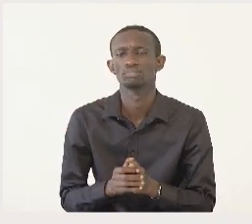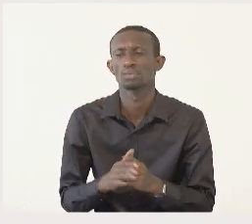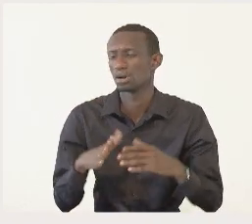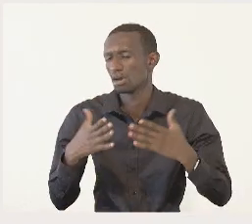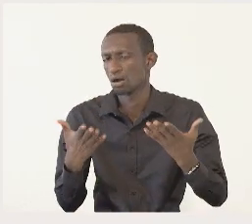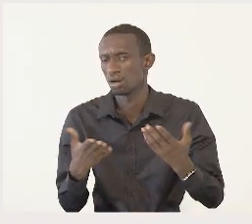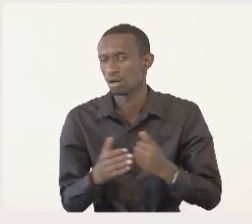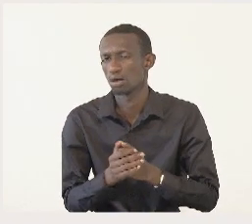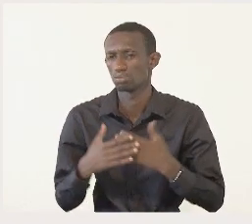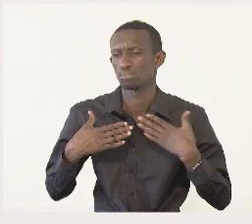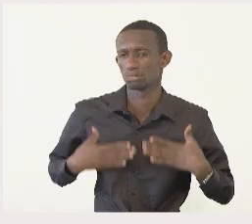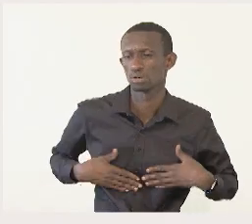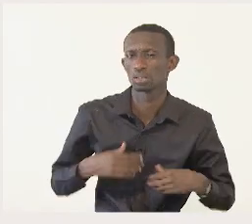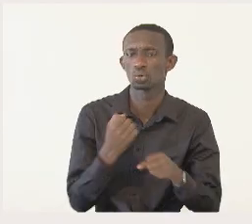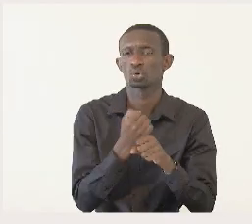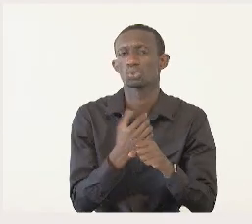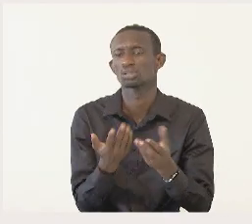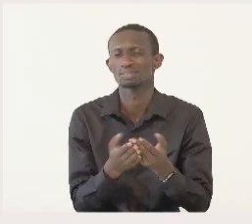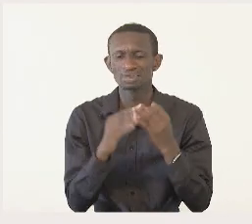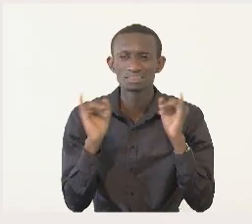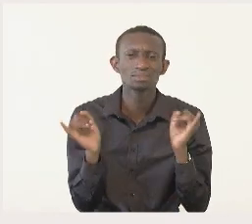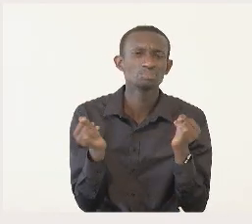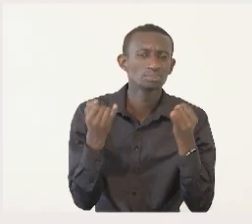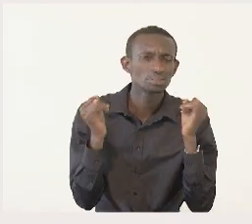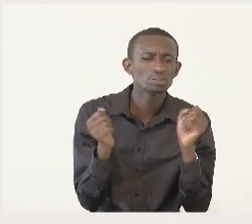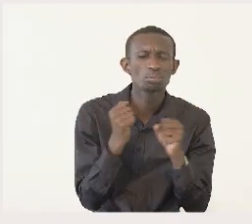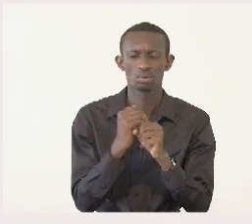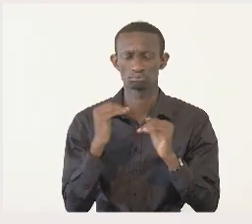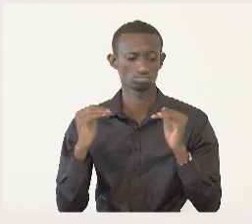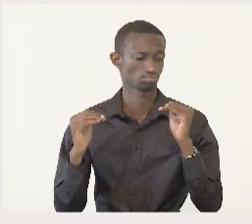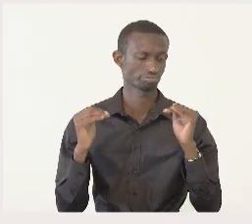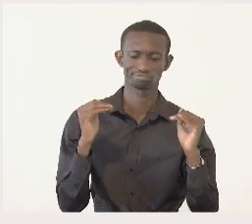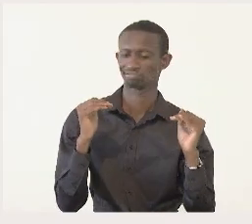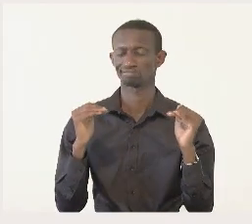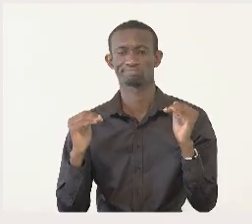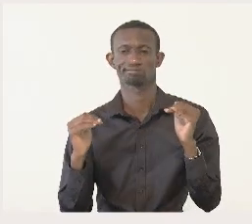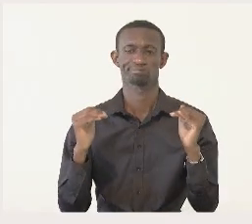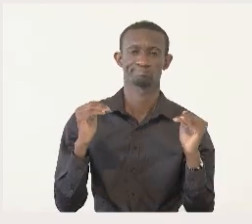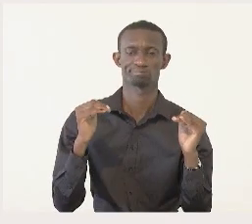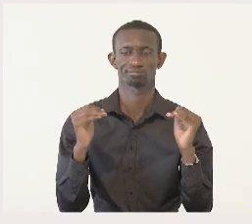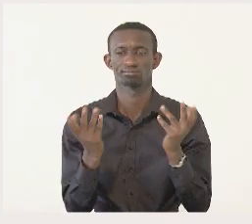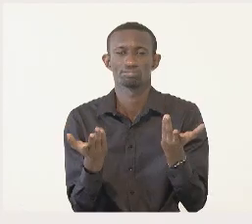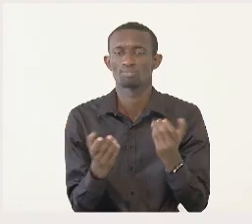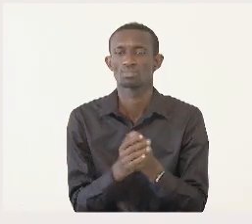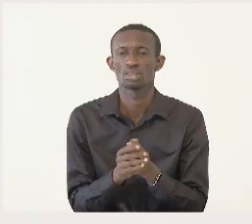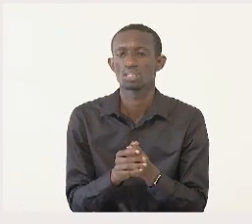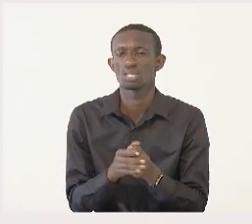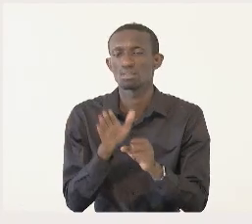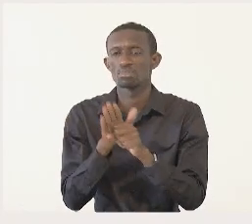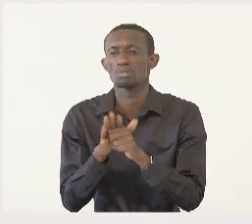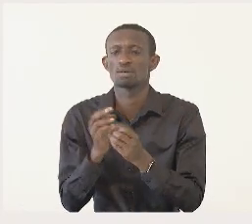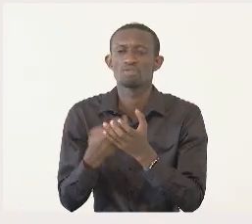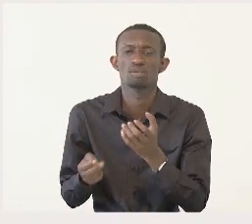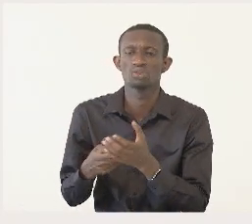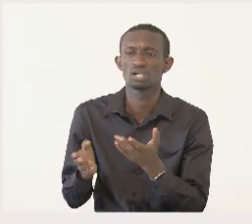how does the body how will the body try to strike a balance of that excessive amino acids that are found in our body? Take an